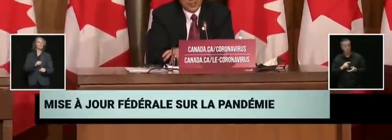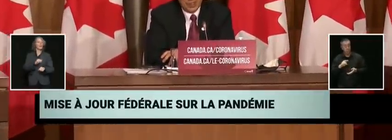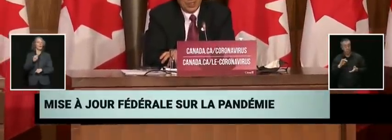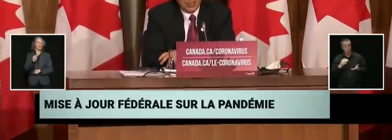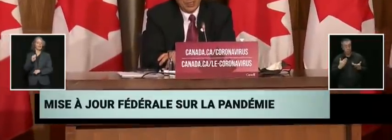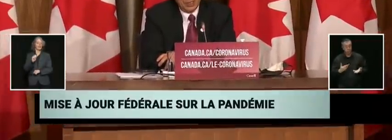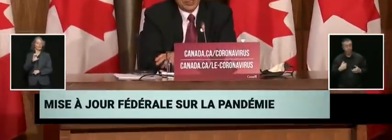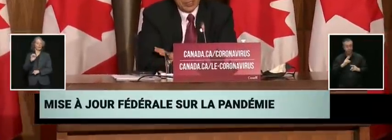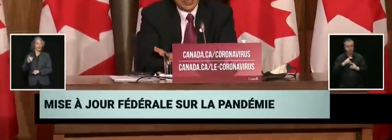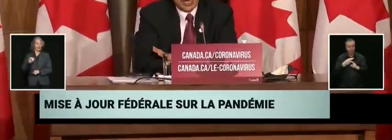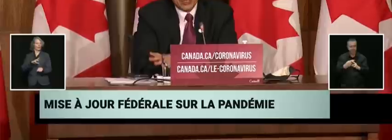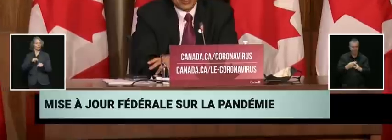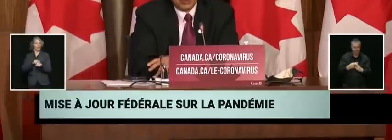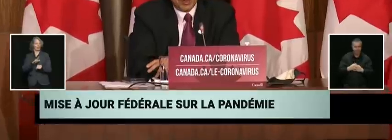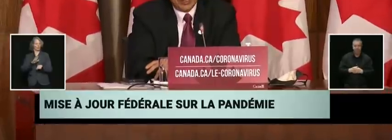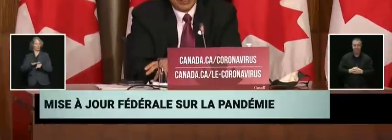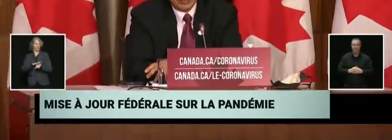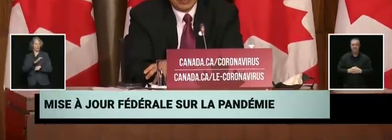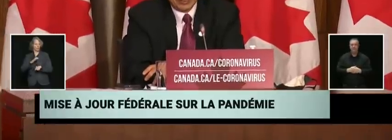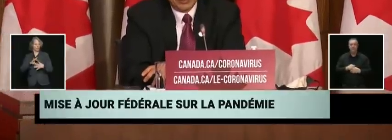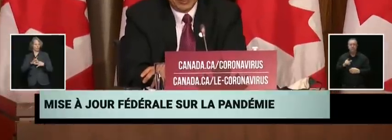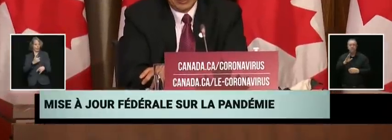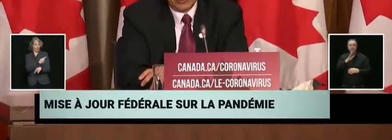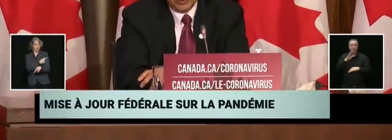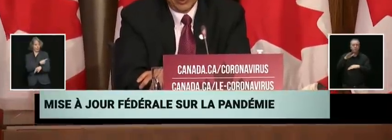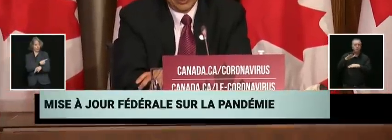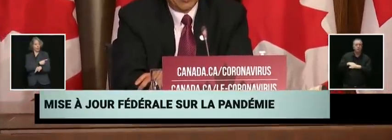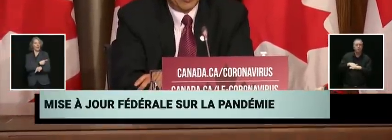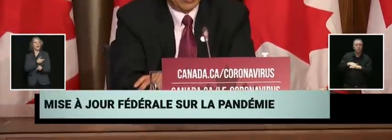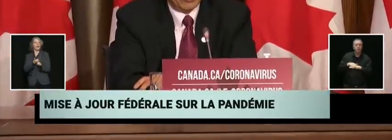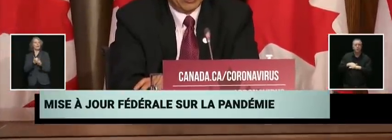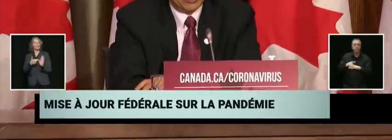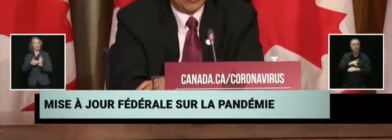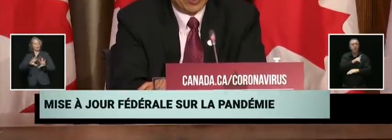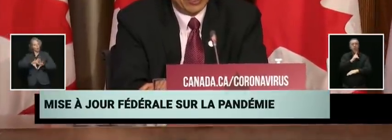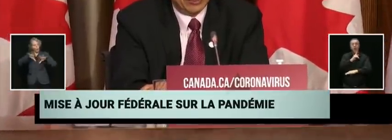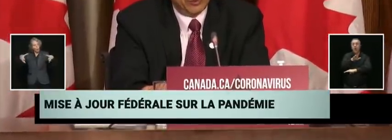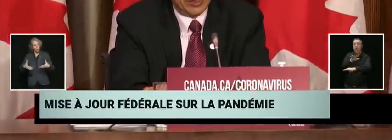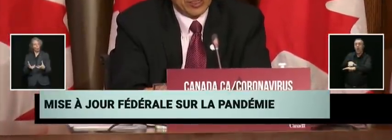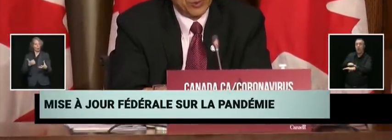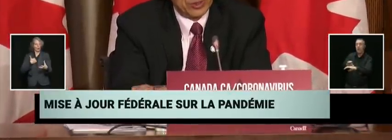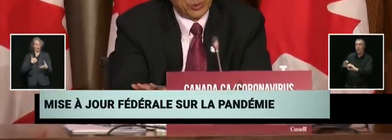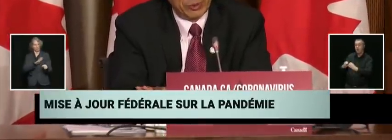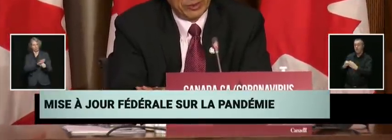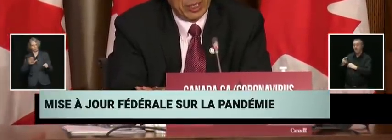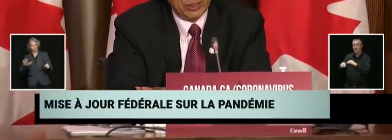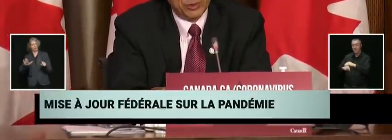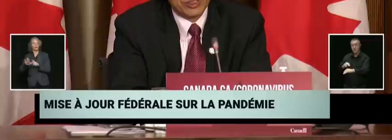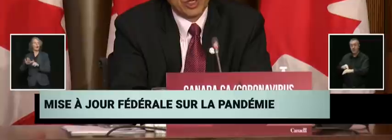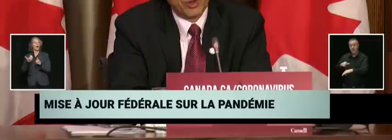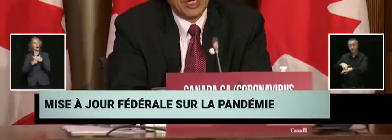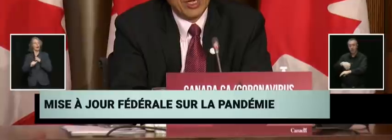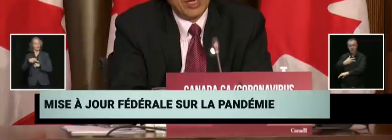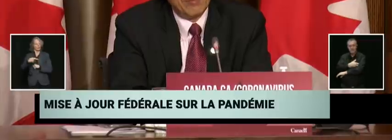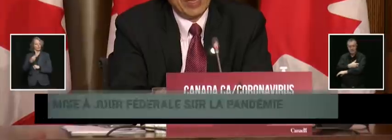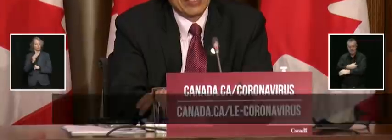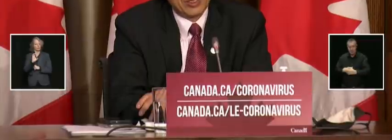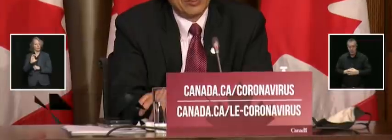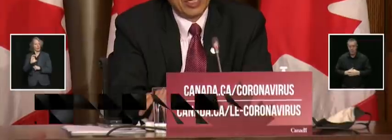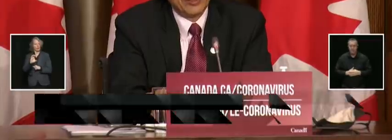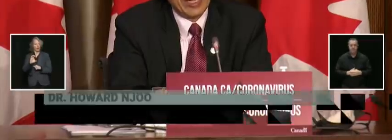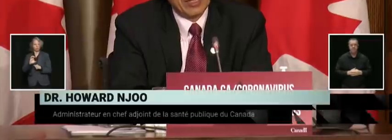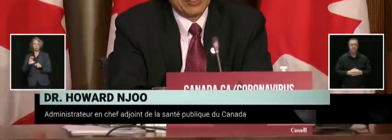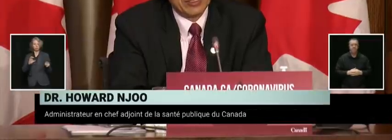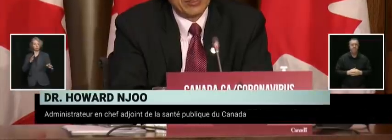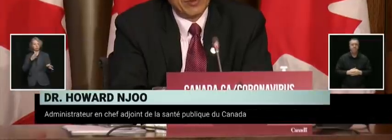Immunization, is a national body. It's a committee that reports to the Public Health Agency of Canada with experts throughout the country. So based